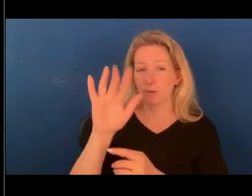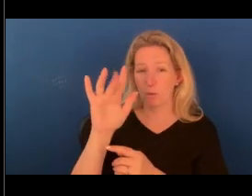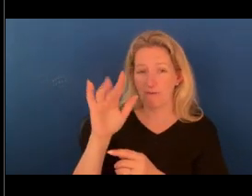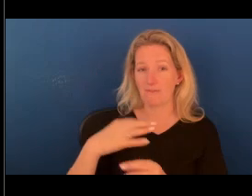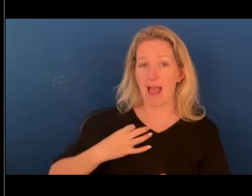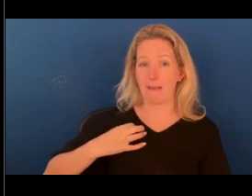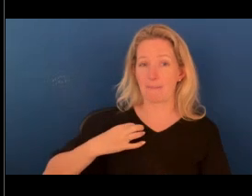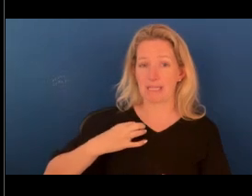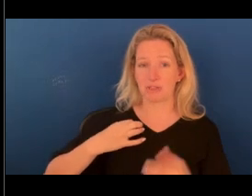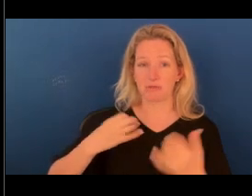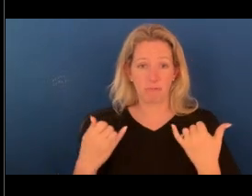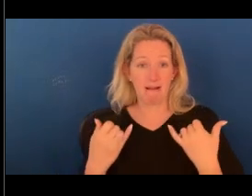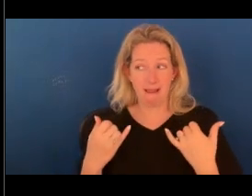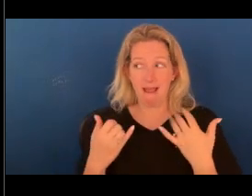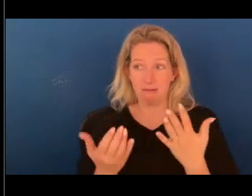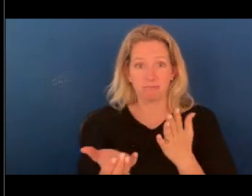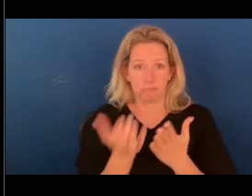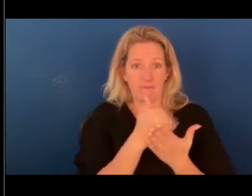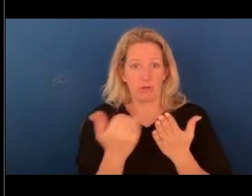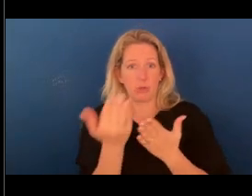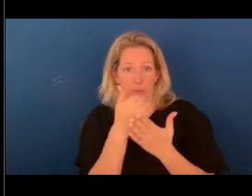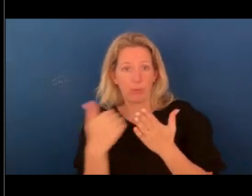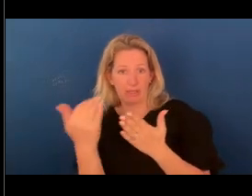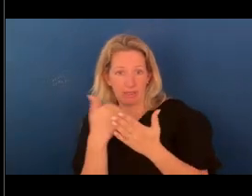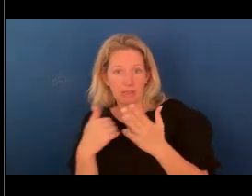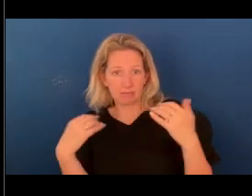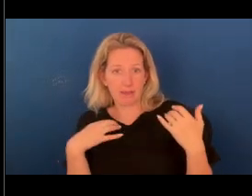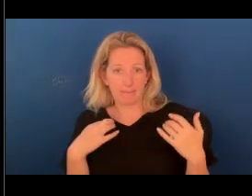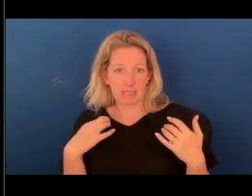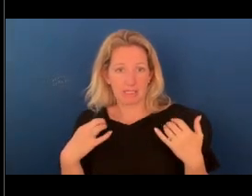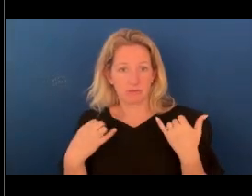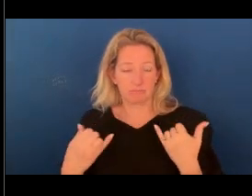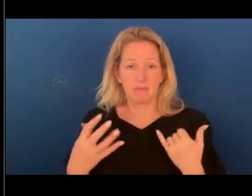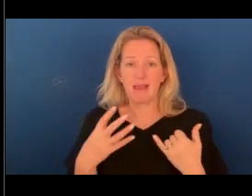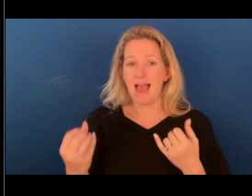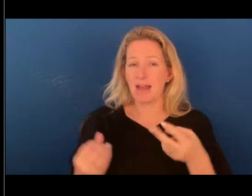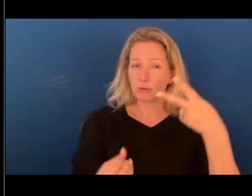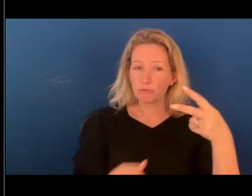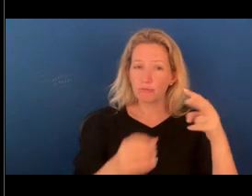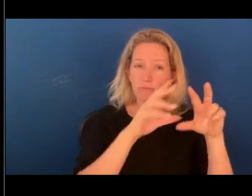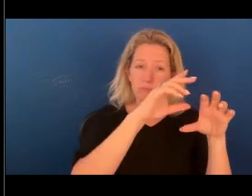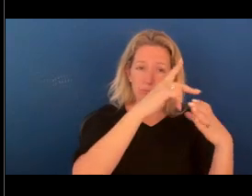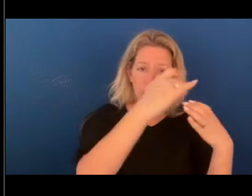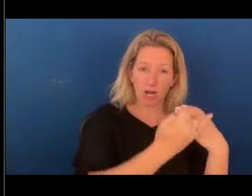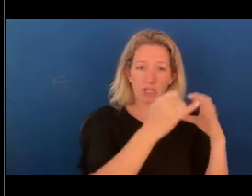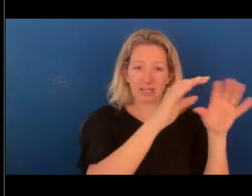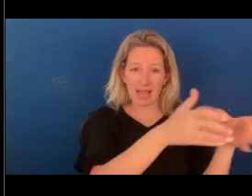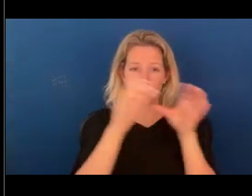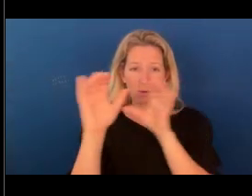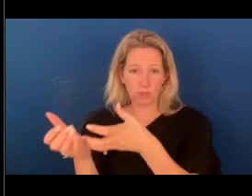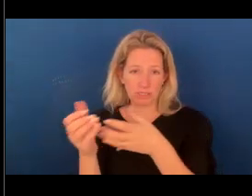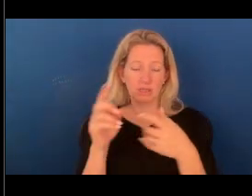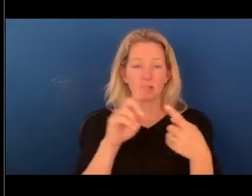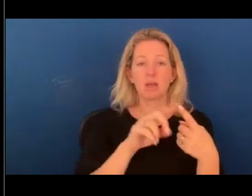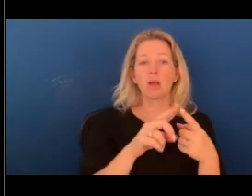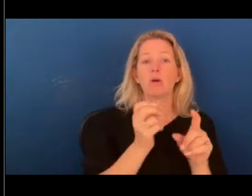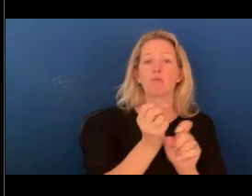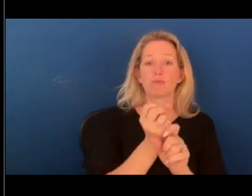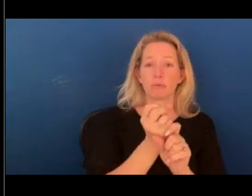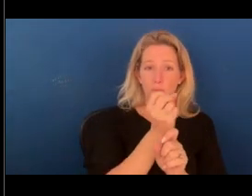with the program currently reviewing applicants, and we're continuing with the 2 project categories. Next slide, the removal